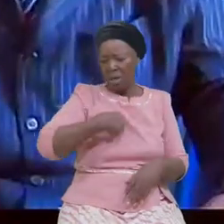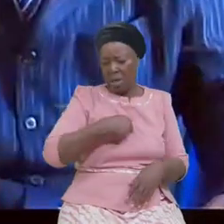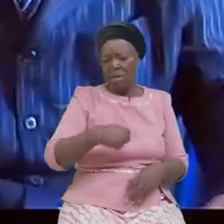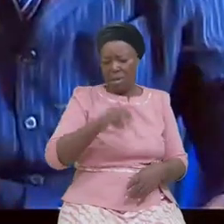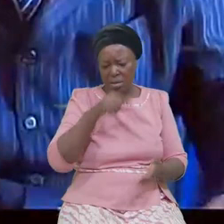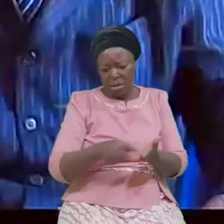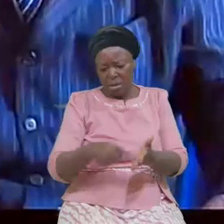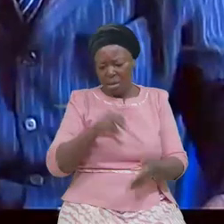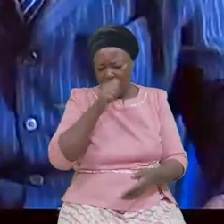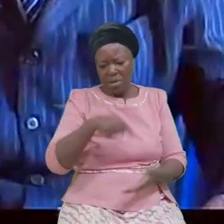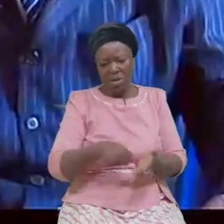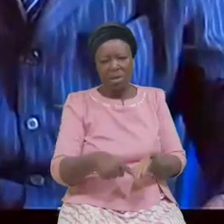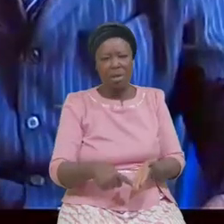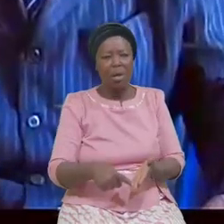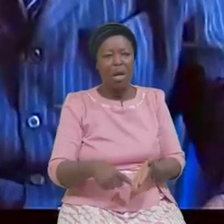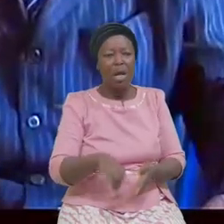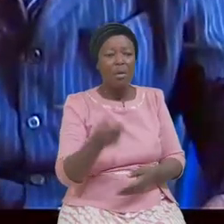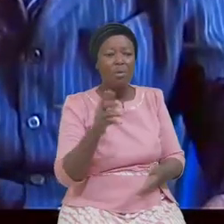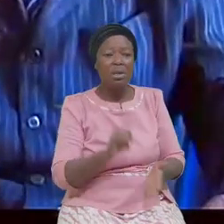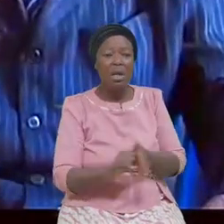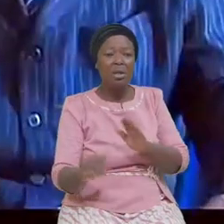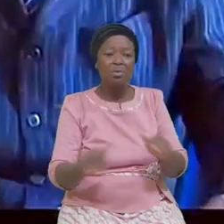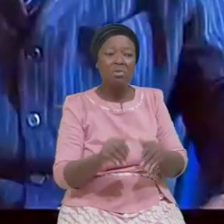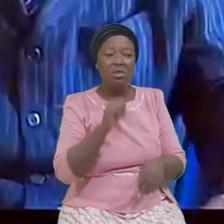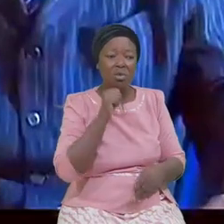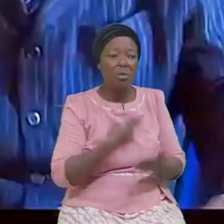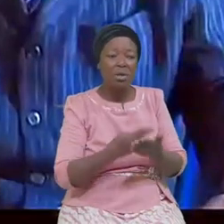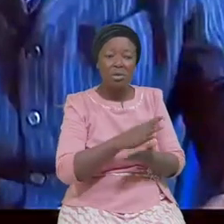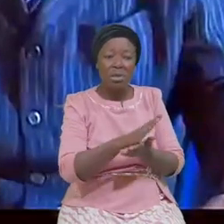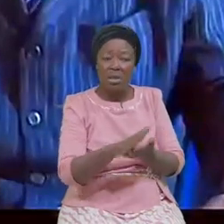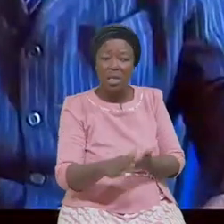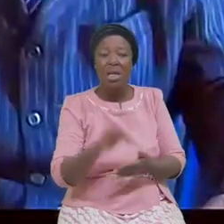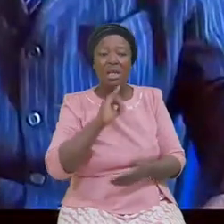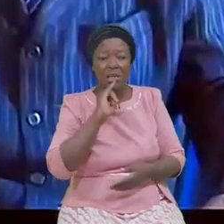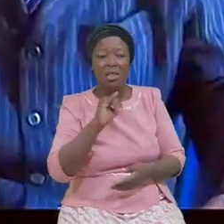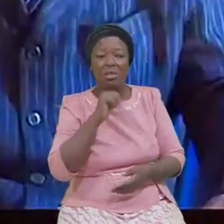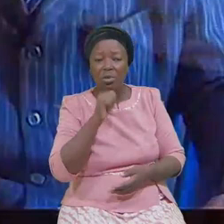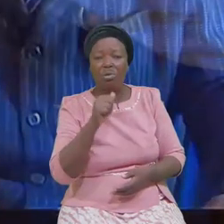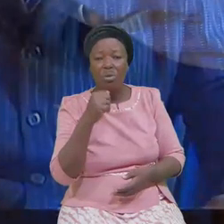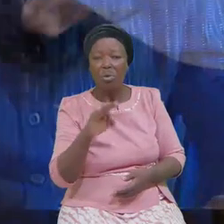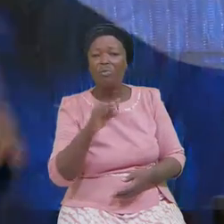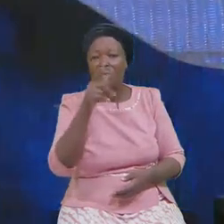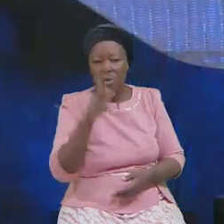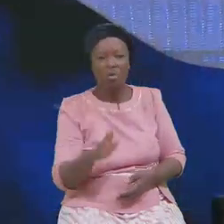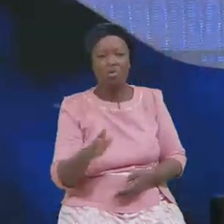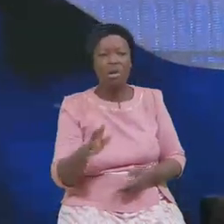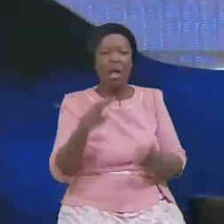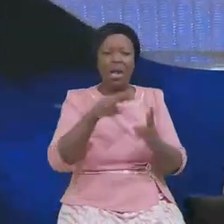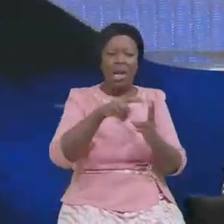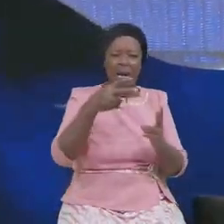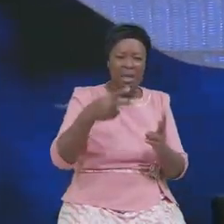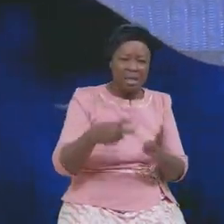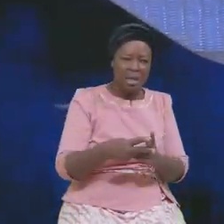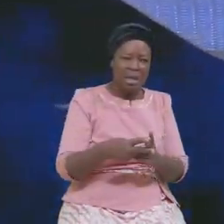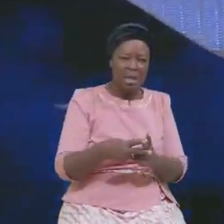Whosoever doeth not righteousness is not of God. Neither